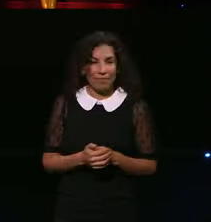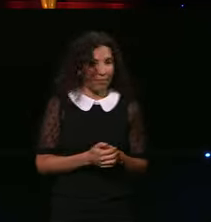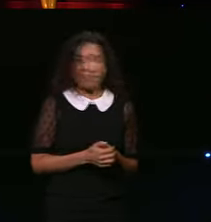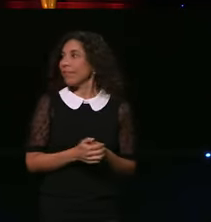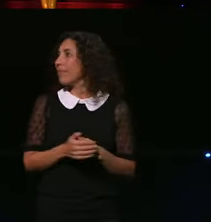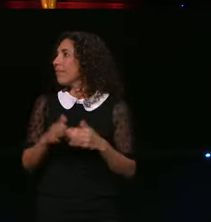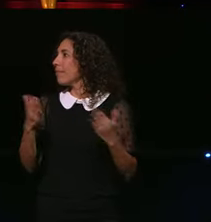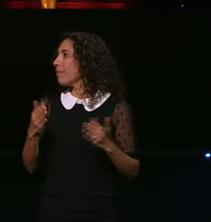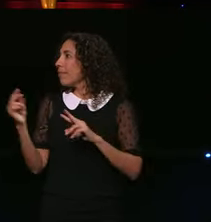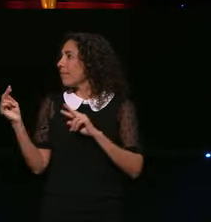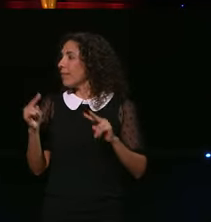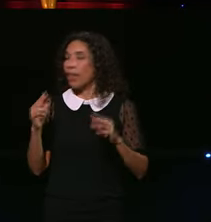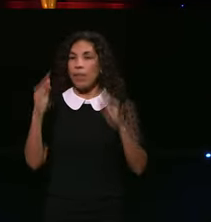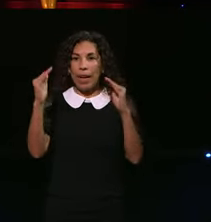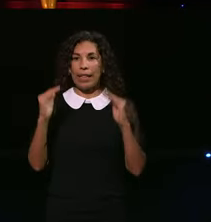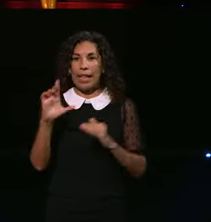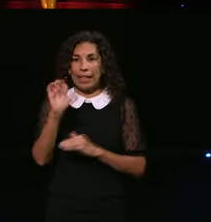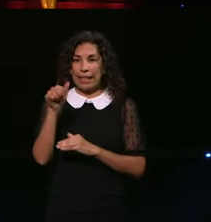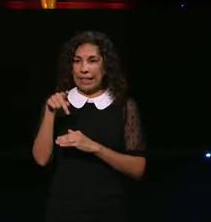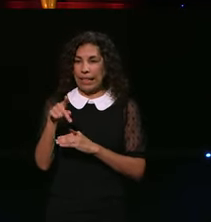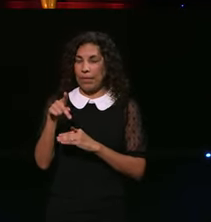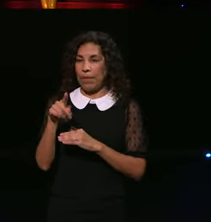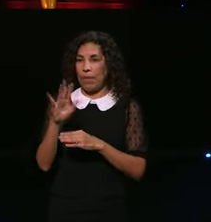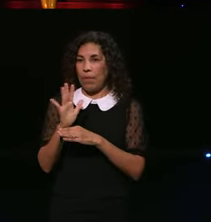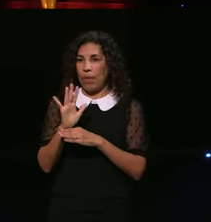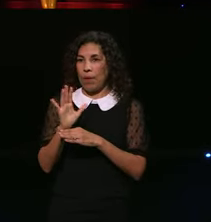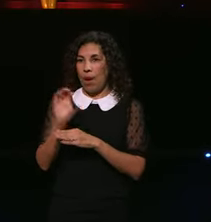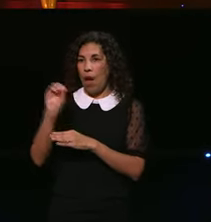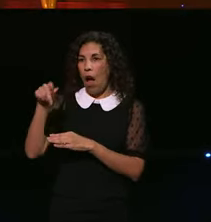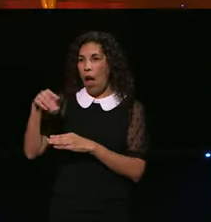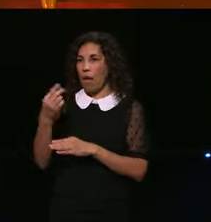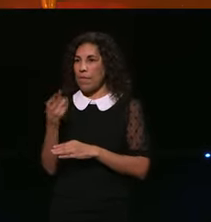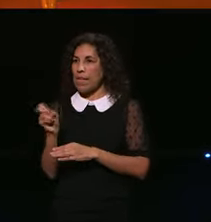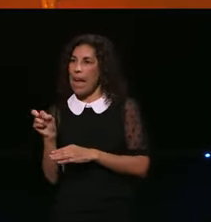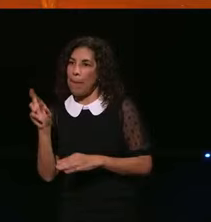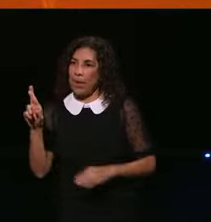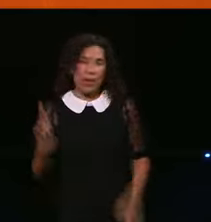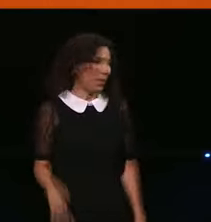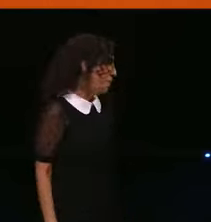So now let's take a look at our next clip from the film Oppenheimer.